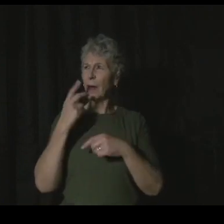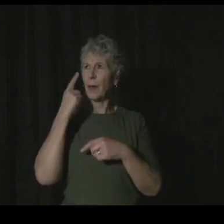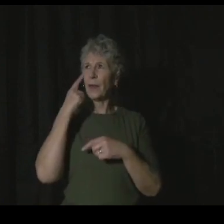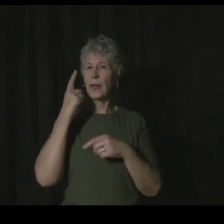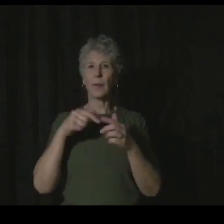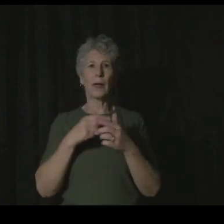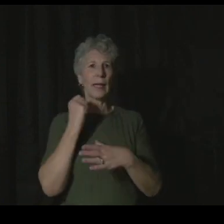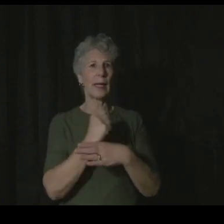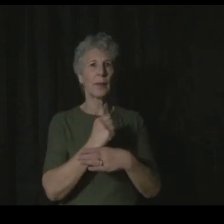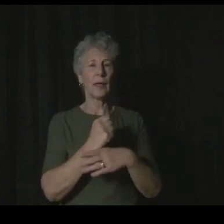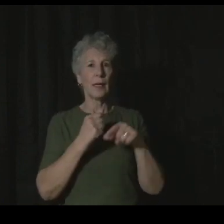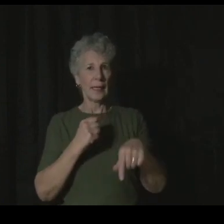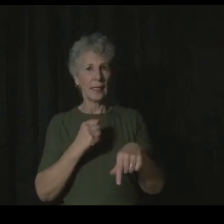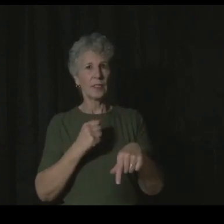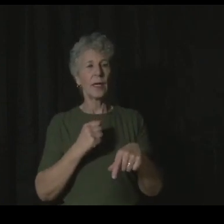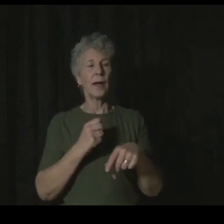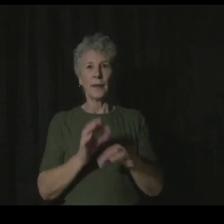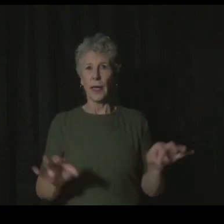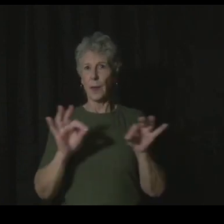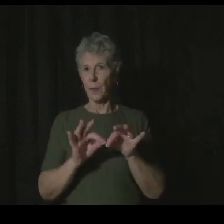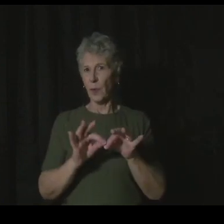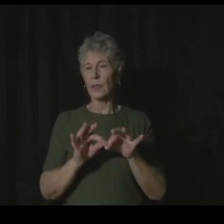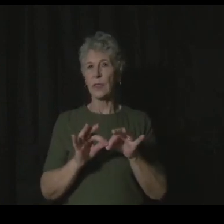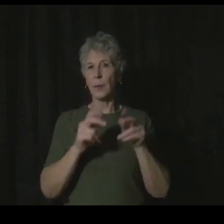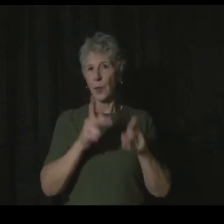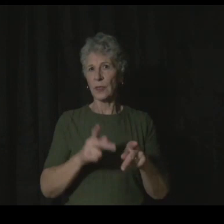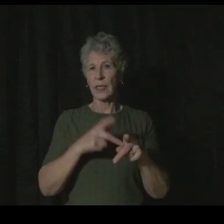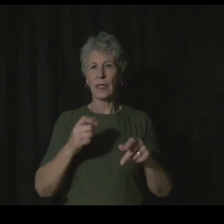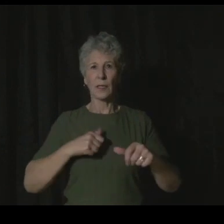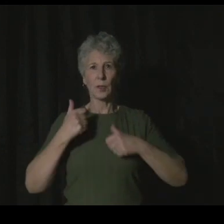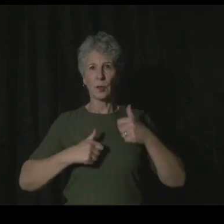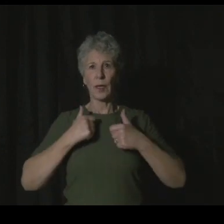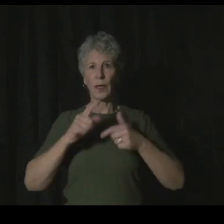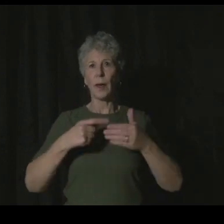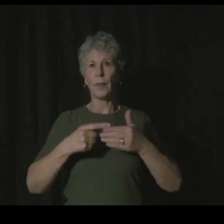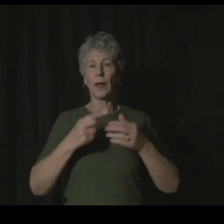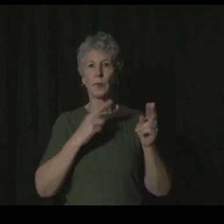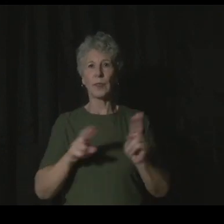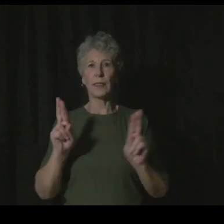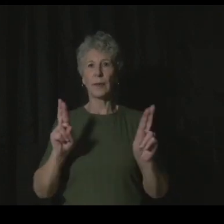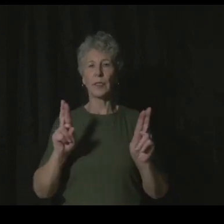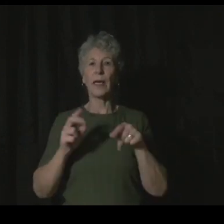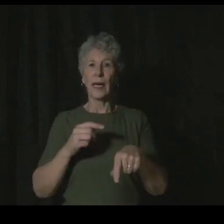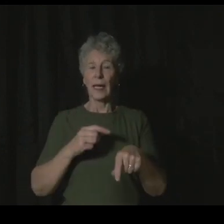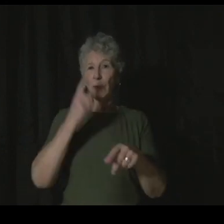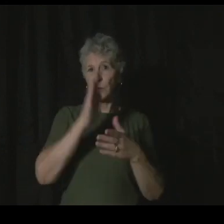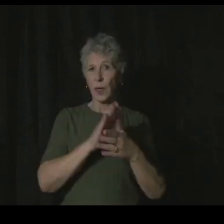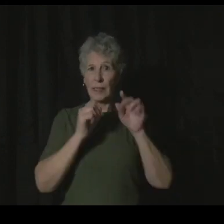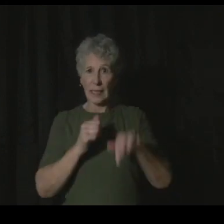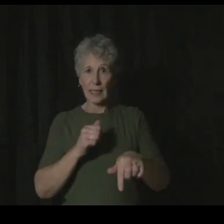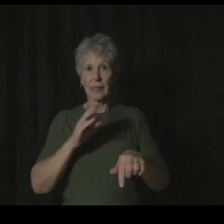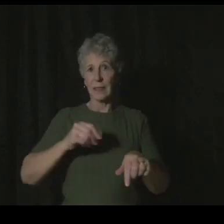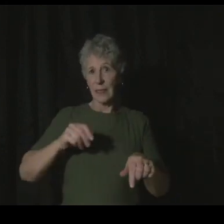Abraham. Abraham is the core figure in what we call the drama of redemption. He was promised that his seed,